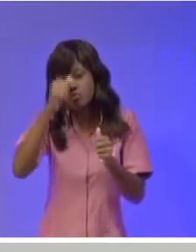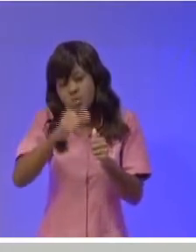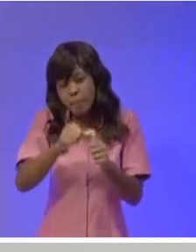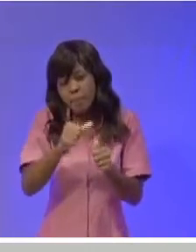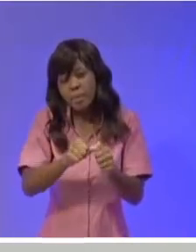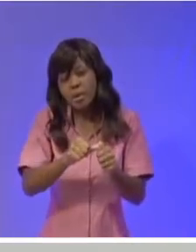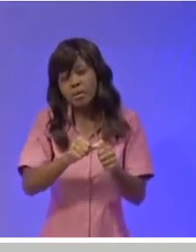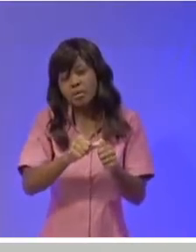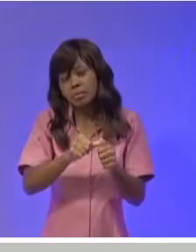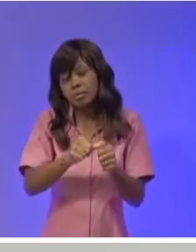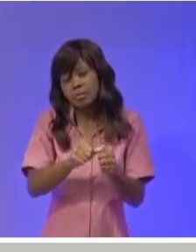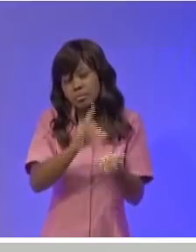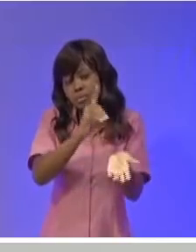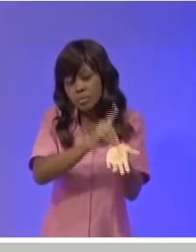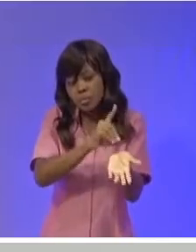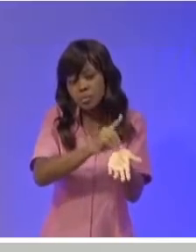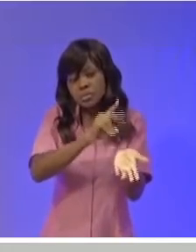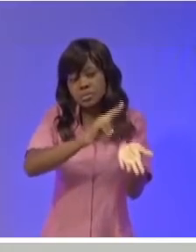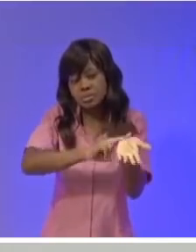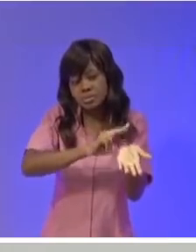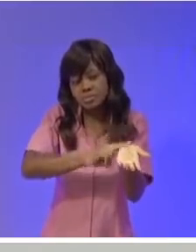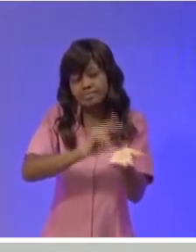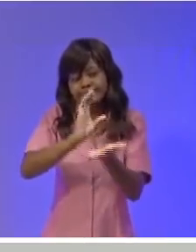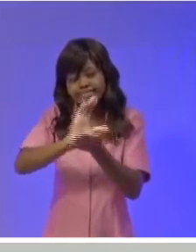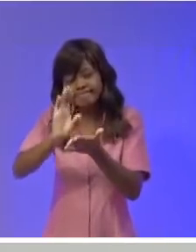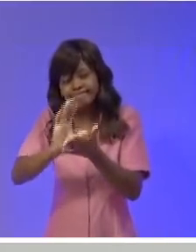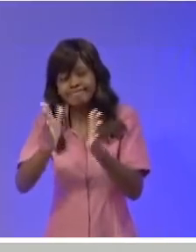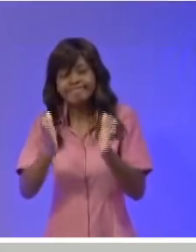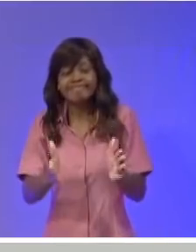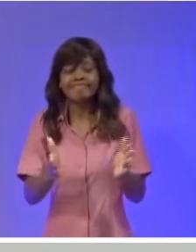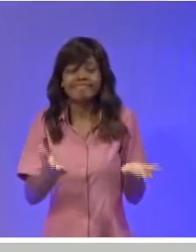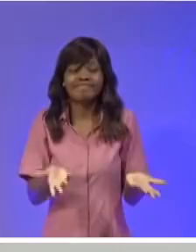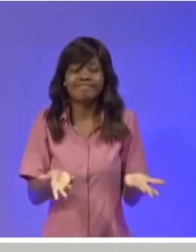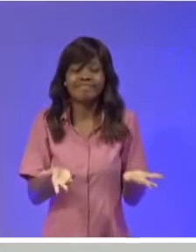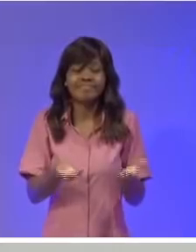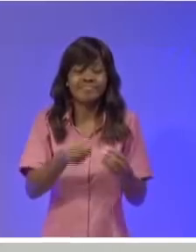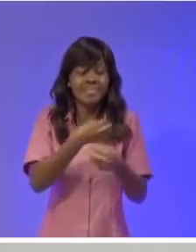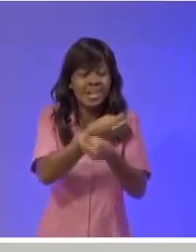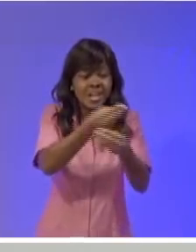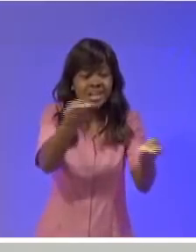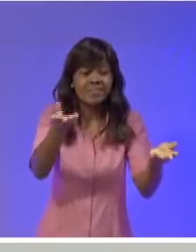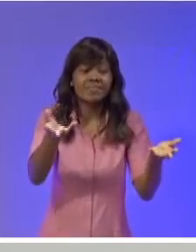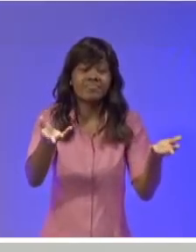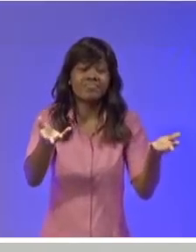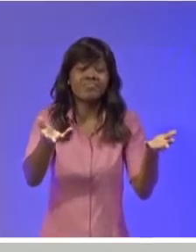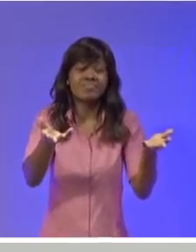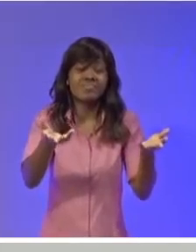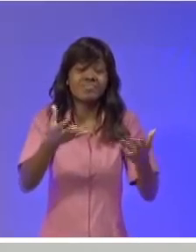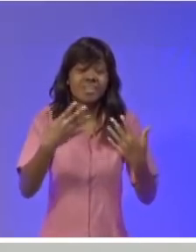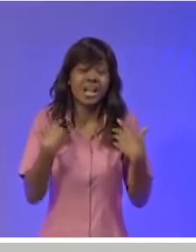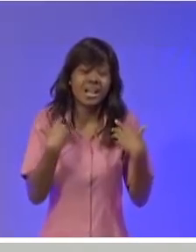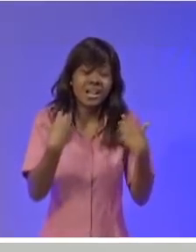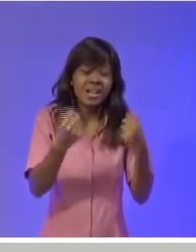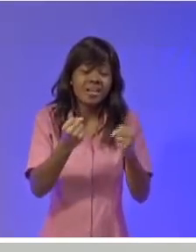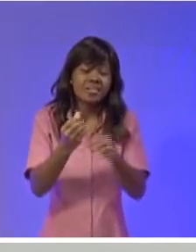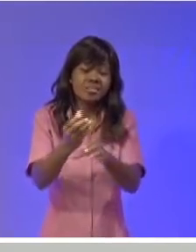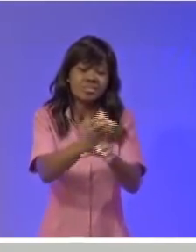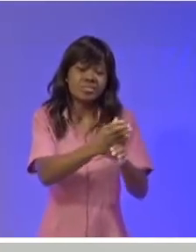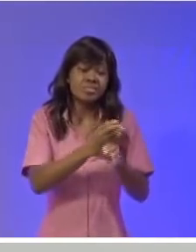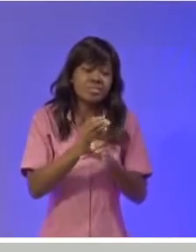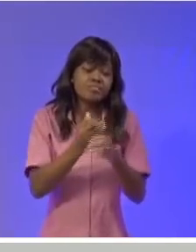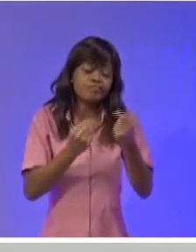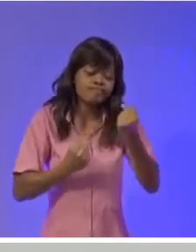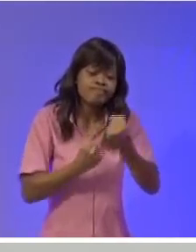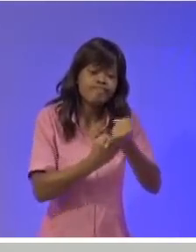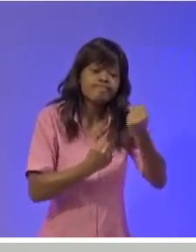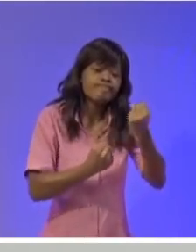have to try to provide you with healthcare services by the first week in January, end of the first week